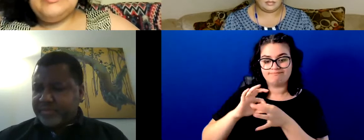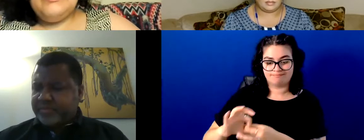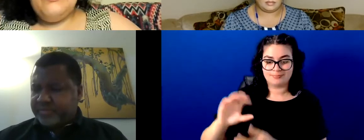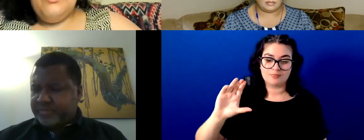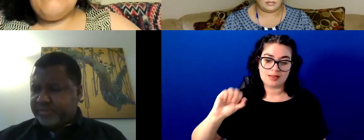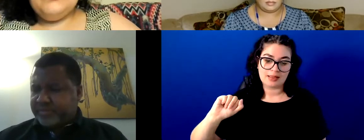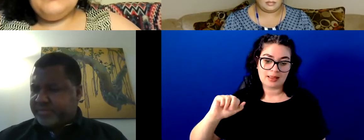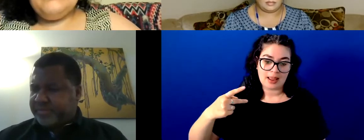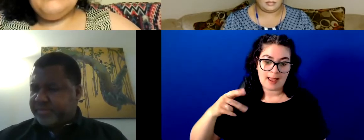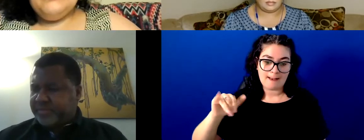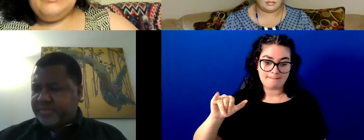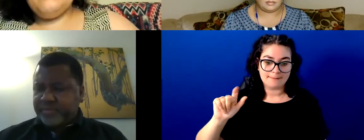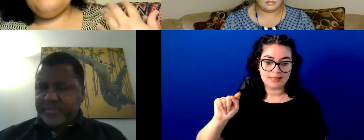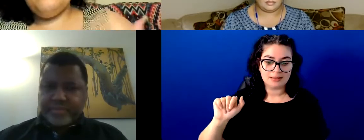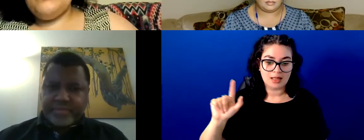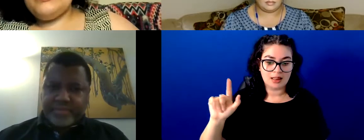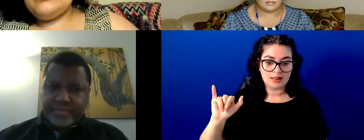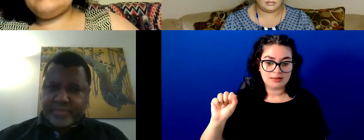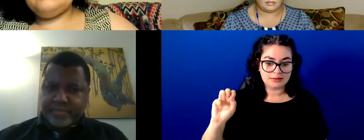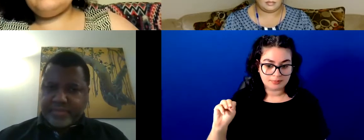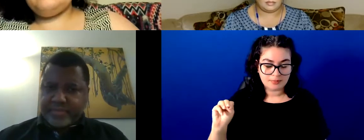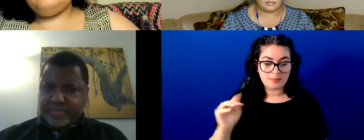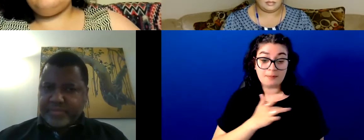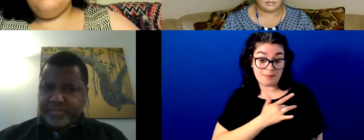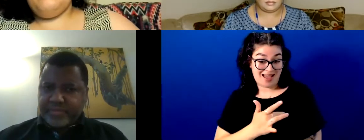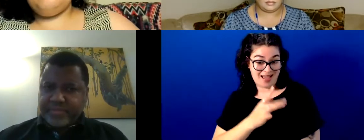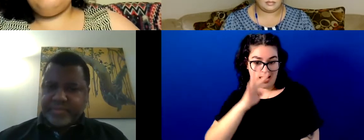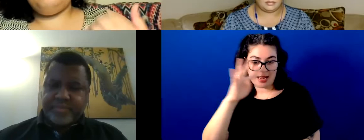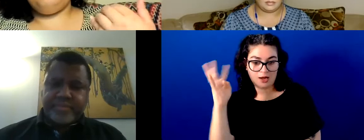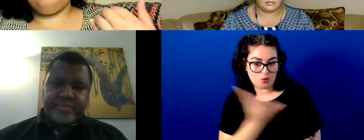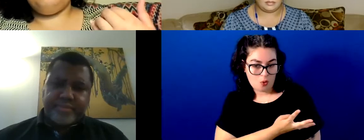structures often ignores